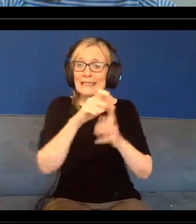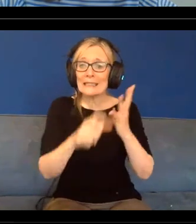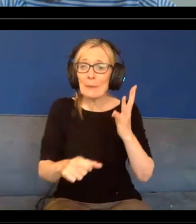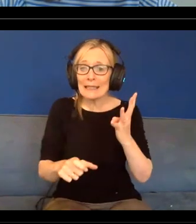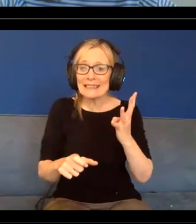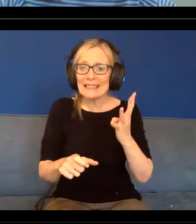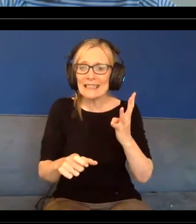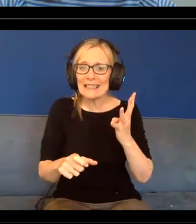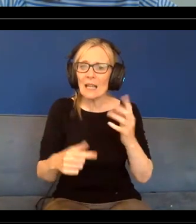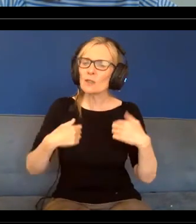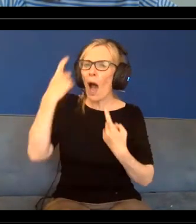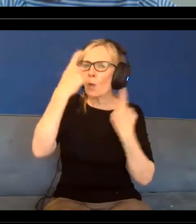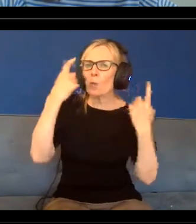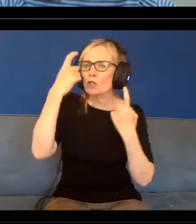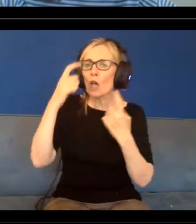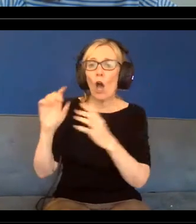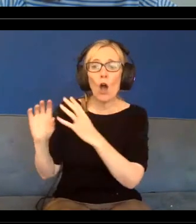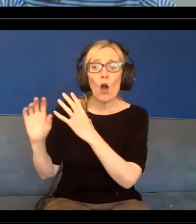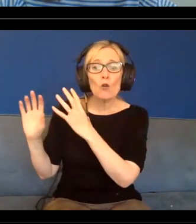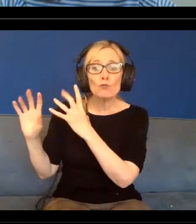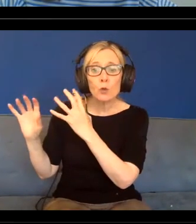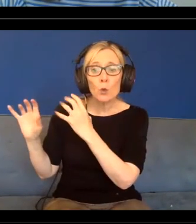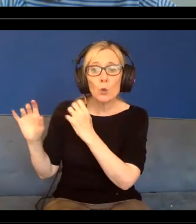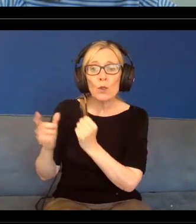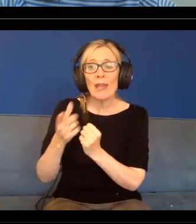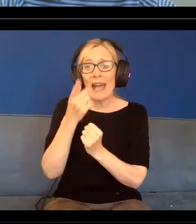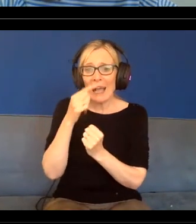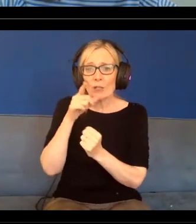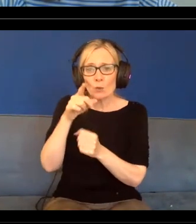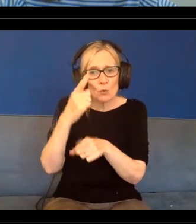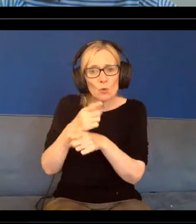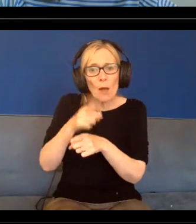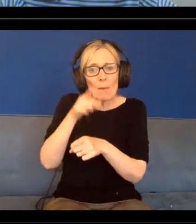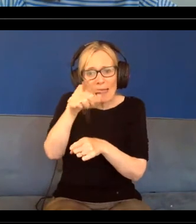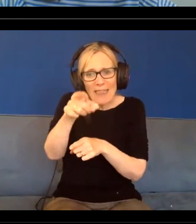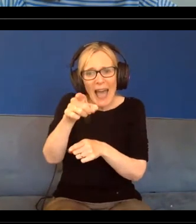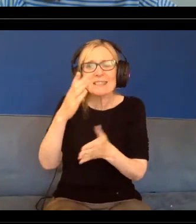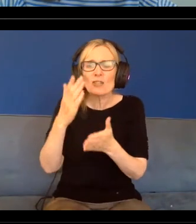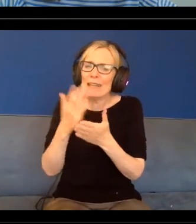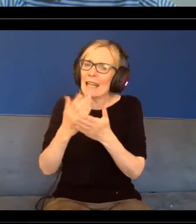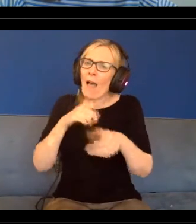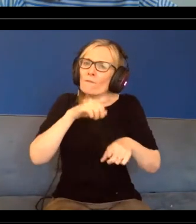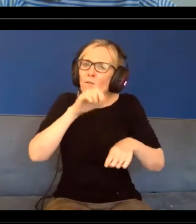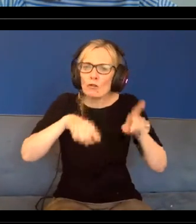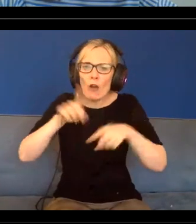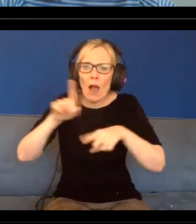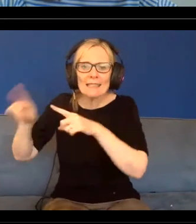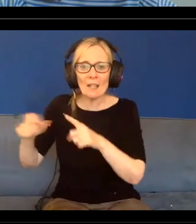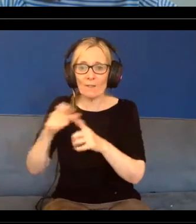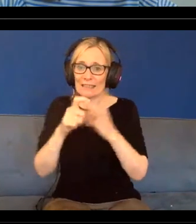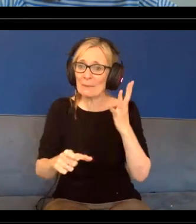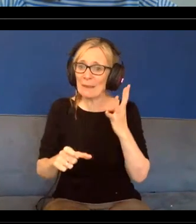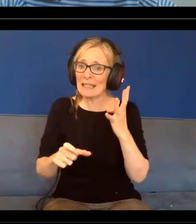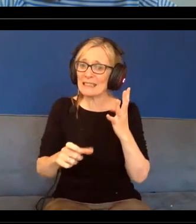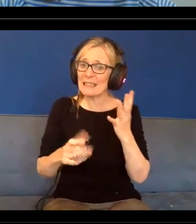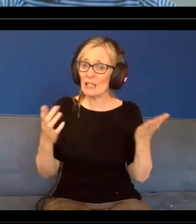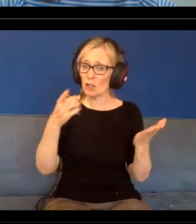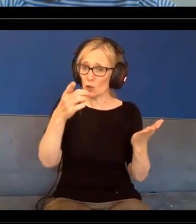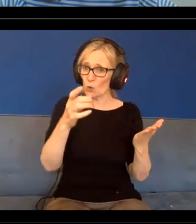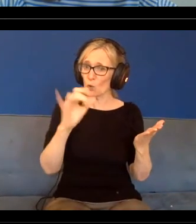wonder, Ruth, can you unpick that to start off with, the varieties of disability that you